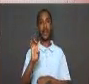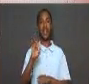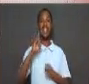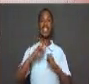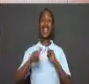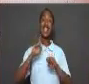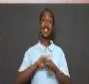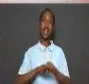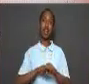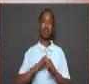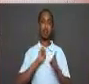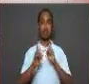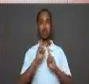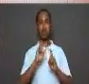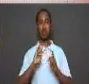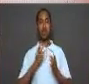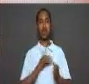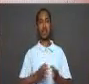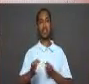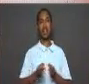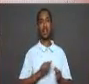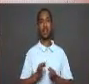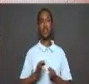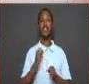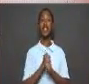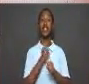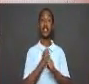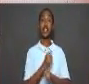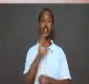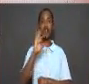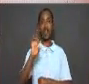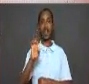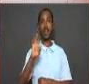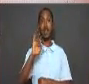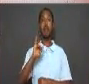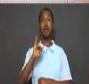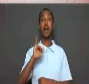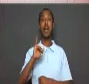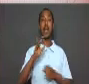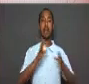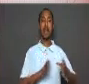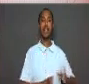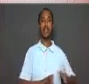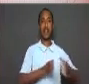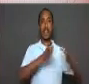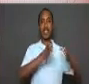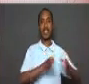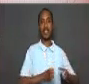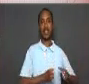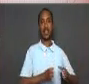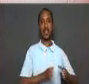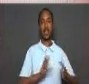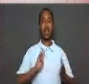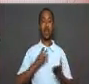last time we spoke, we described the extraction of iron by a blast furnace.